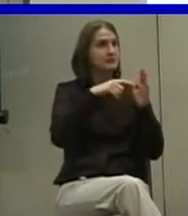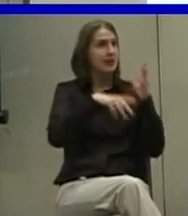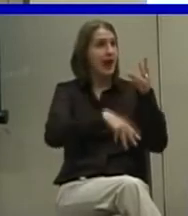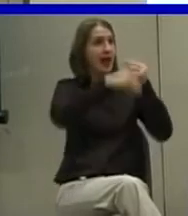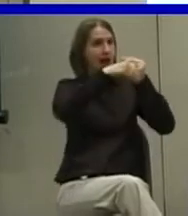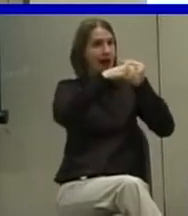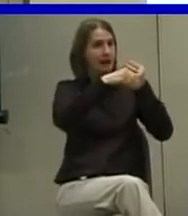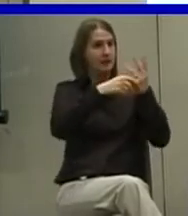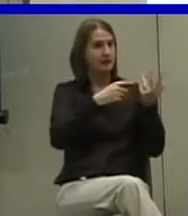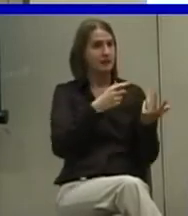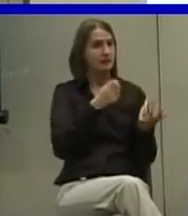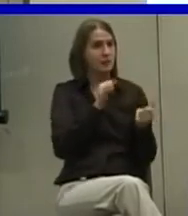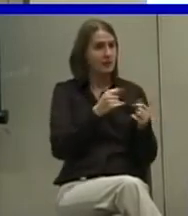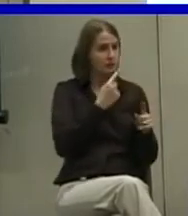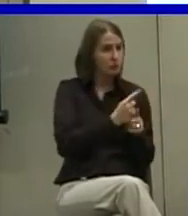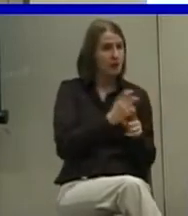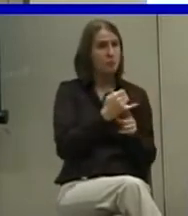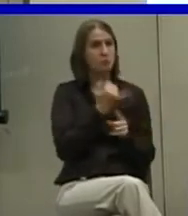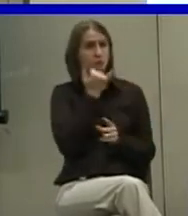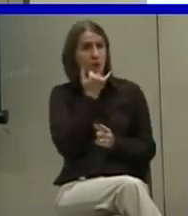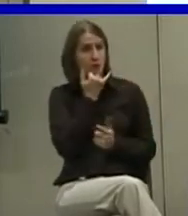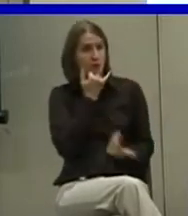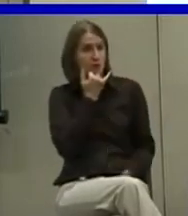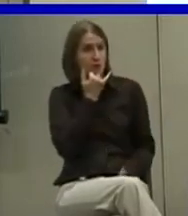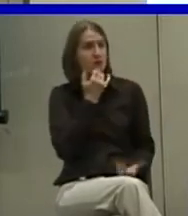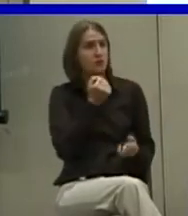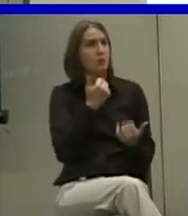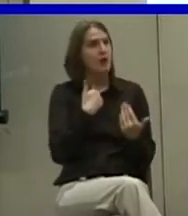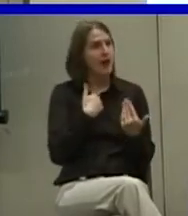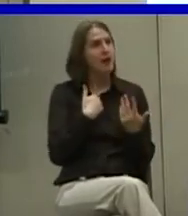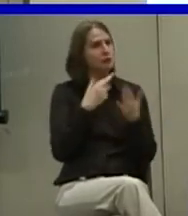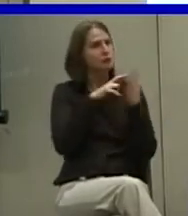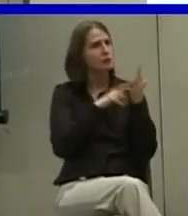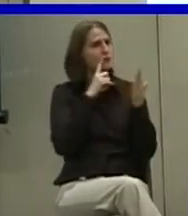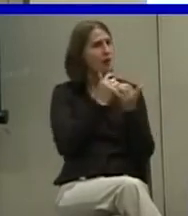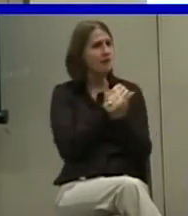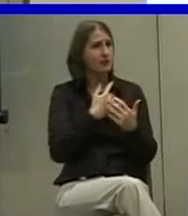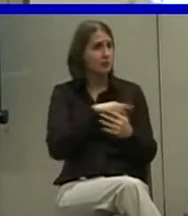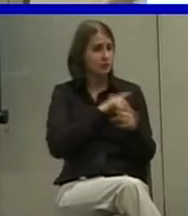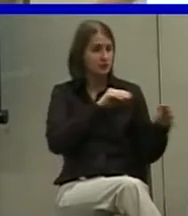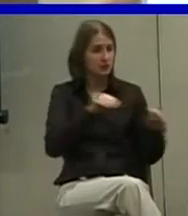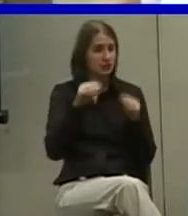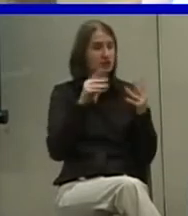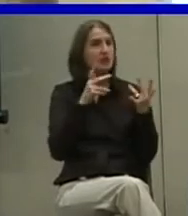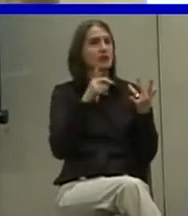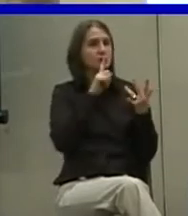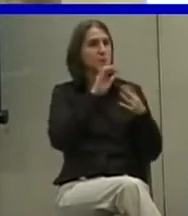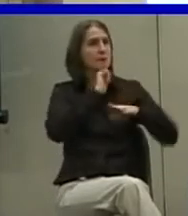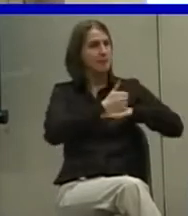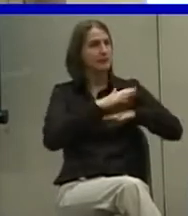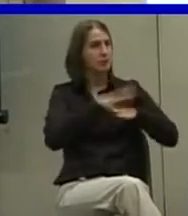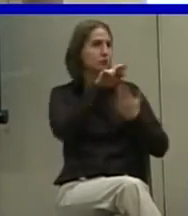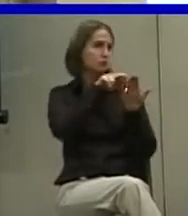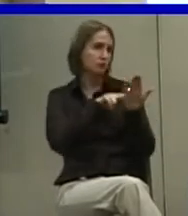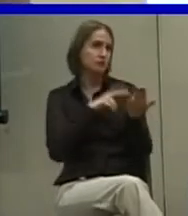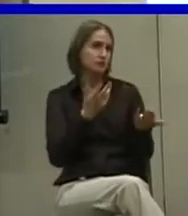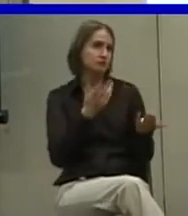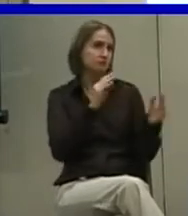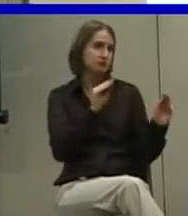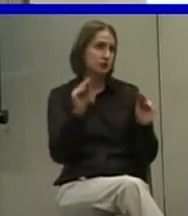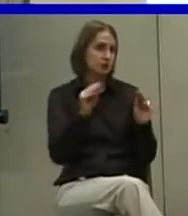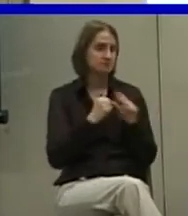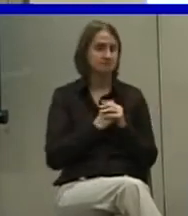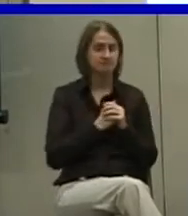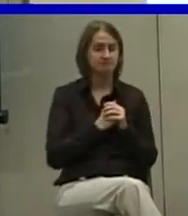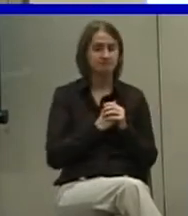or it's wrong. There are conventions to everything we teach. Teaching is based on there are some rules. What